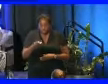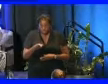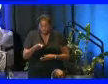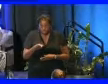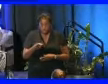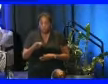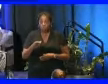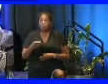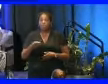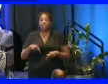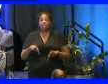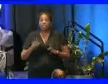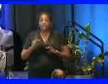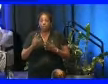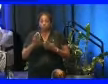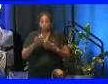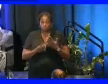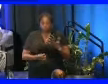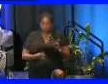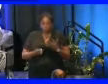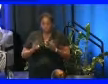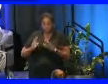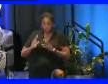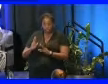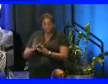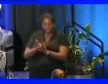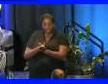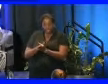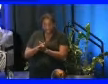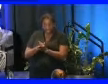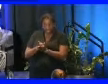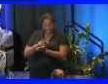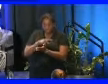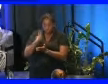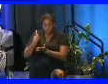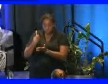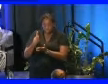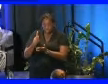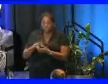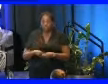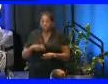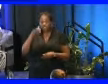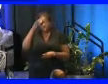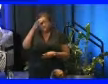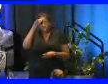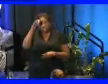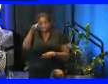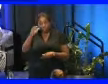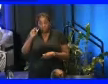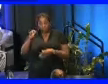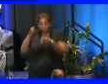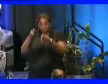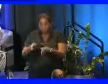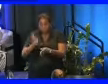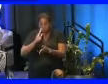choice and respect dignity of risk, which is a concept that if a person's